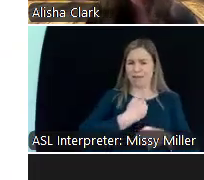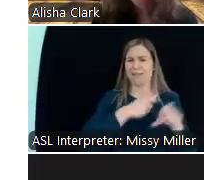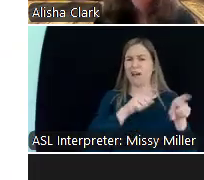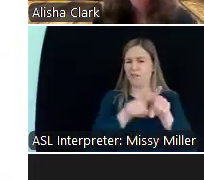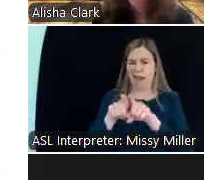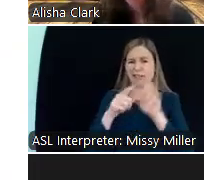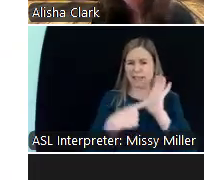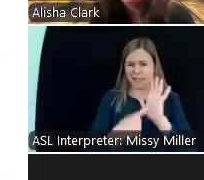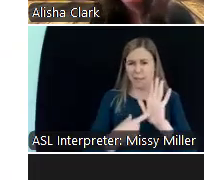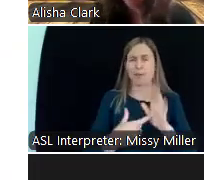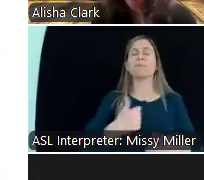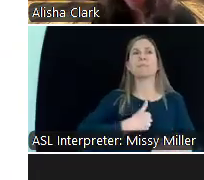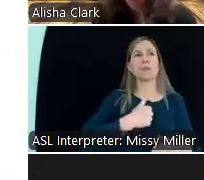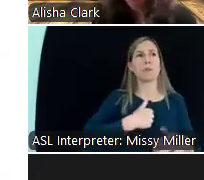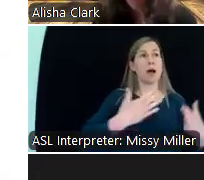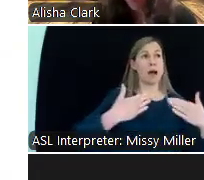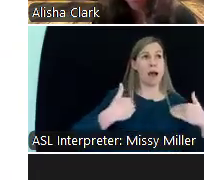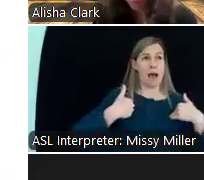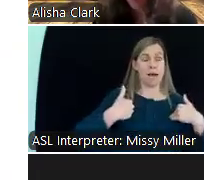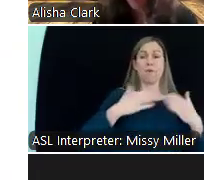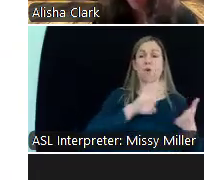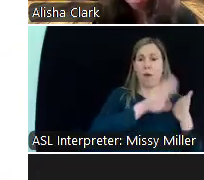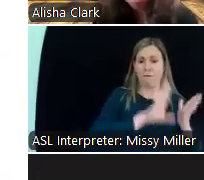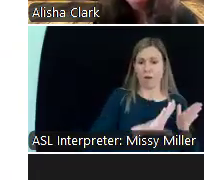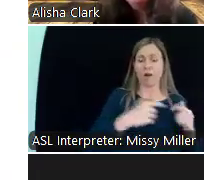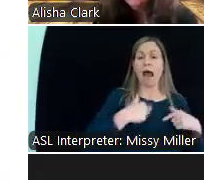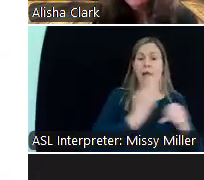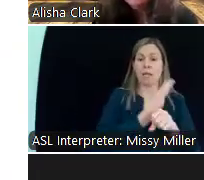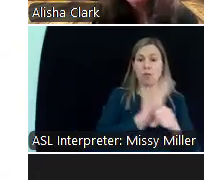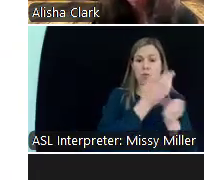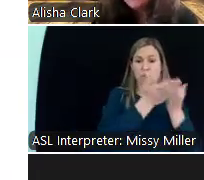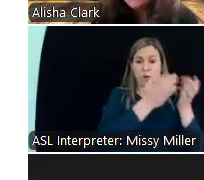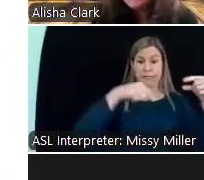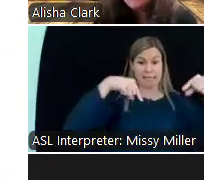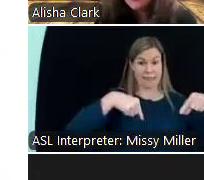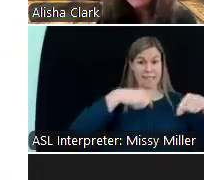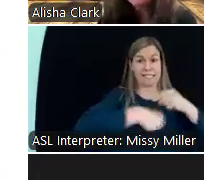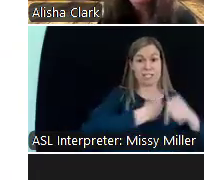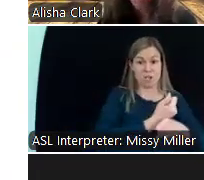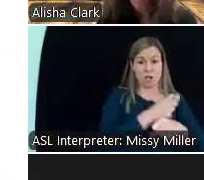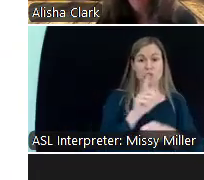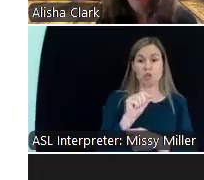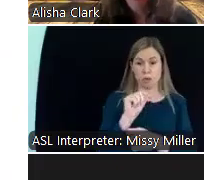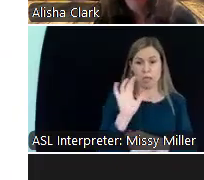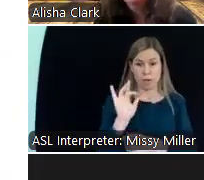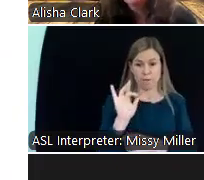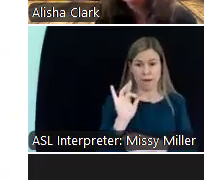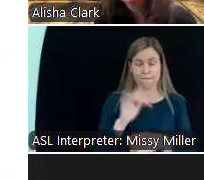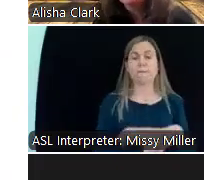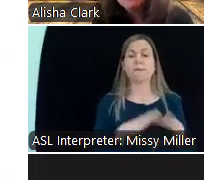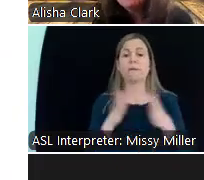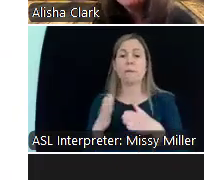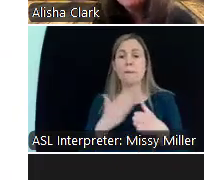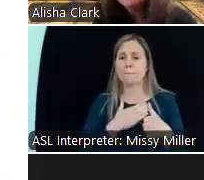I am on waiver and I use services this year, and say my case